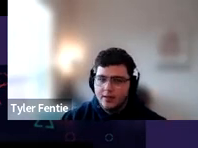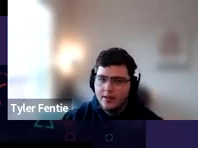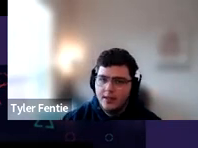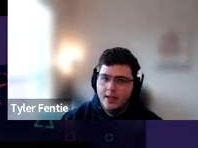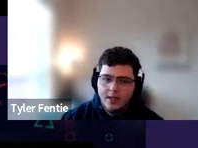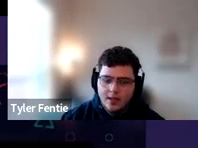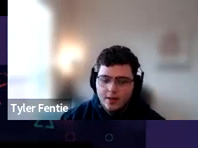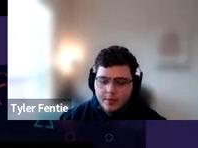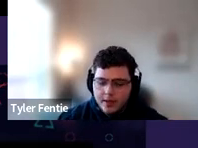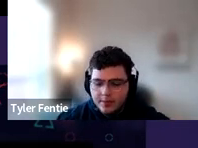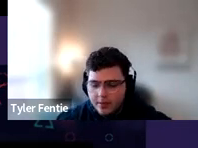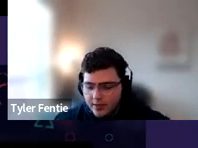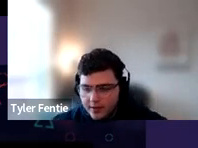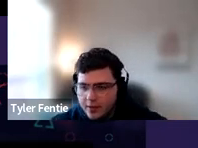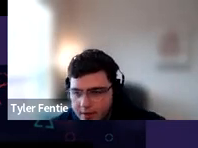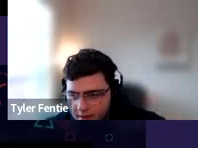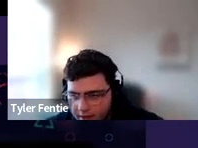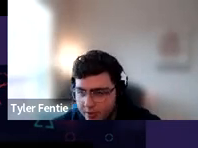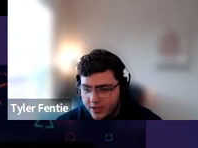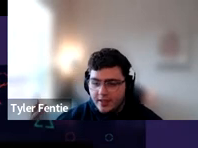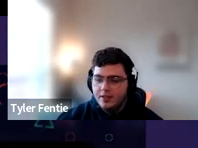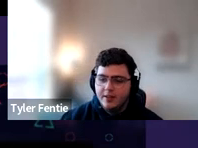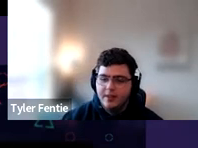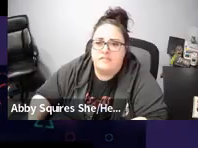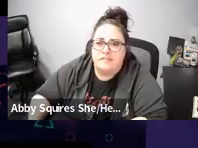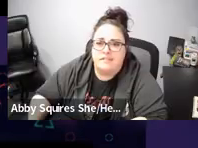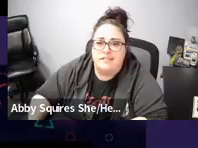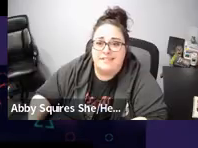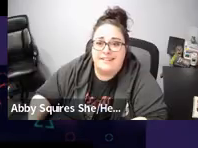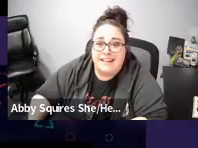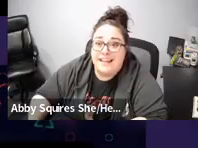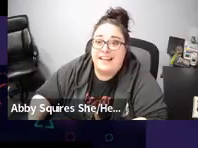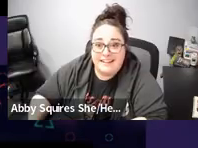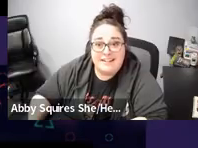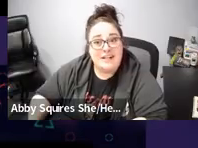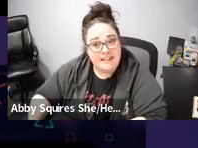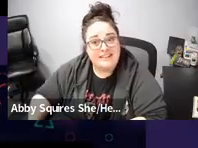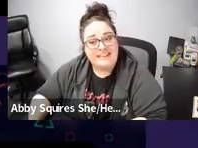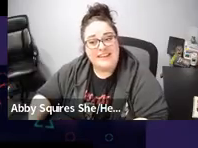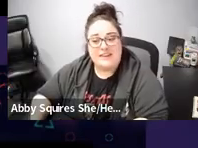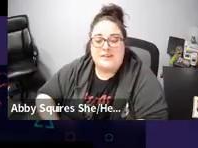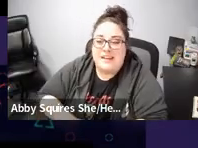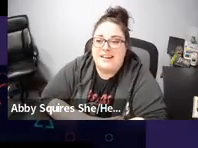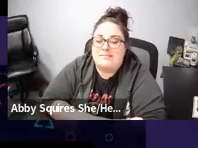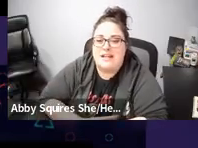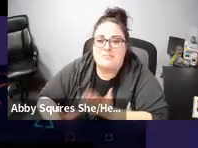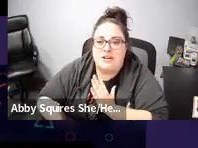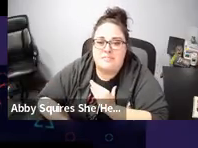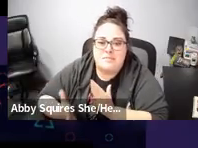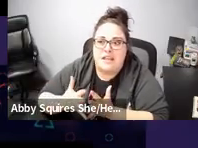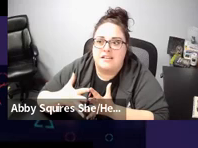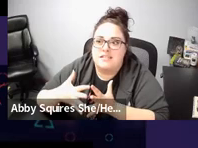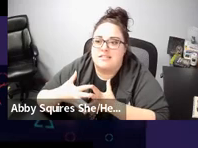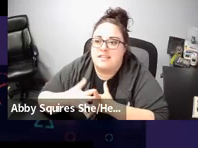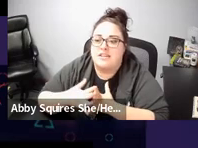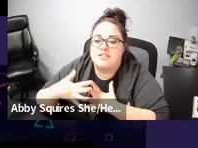lowest cost possible there. So I appreciate you giving this talk and lots of great information. Thank you. And I'm glad you brought up